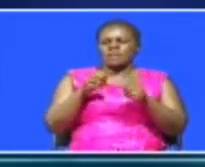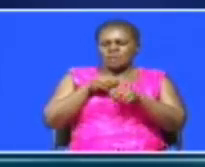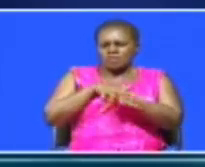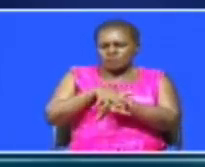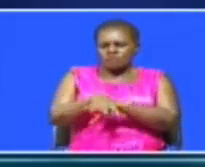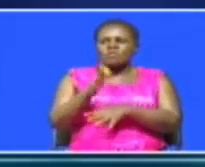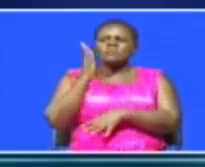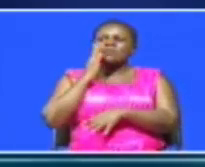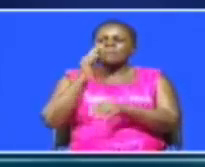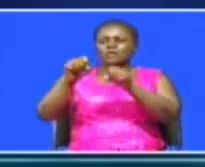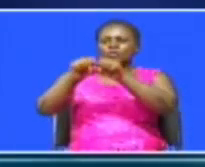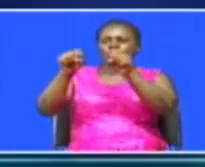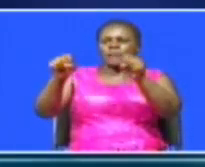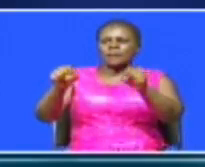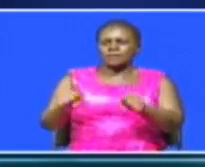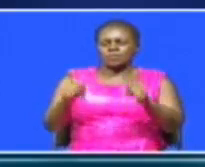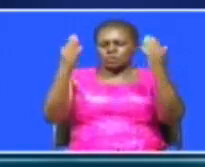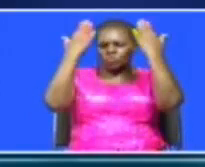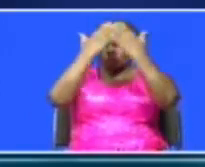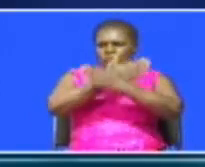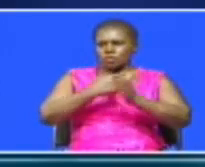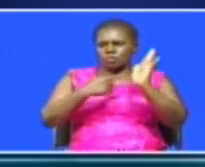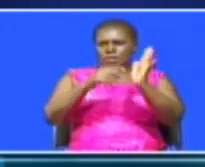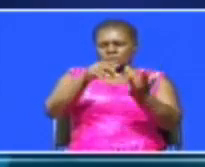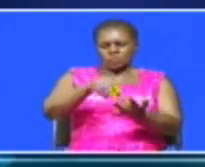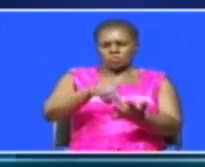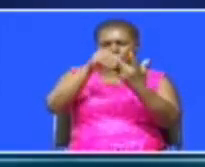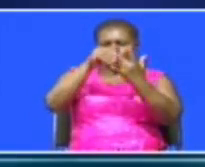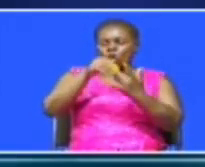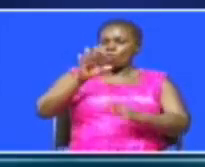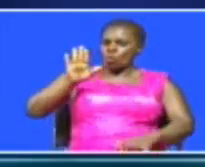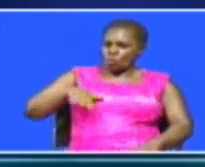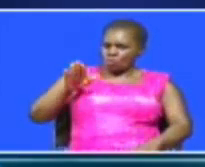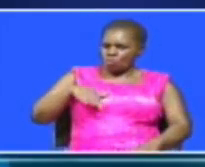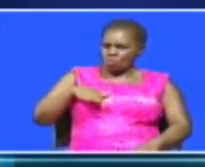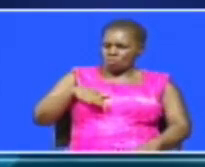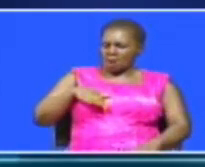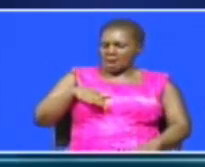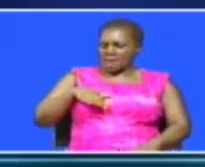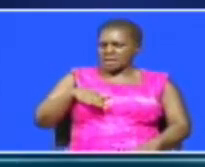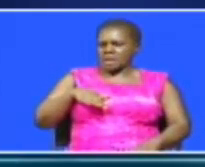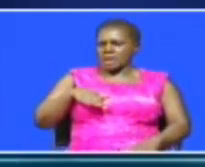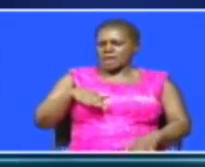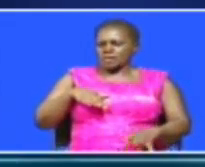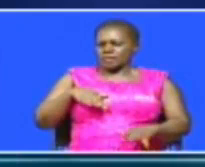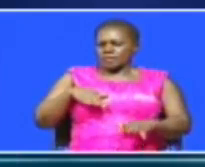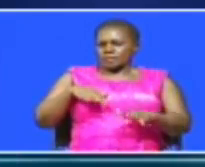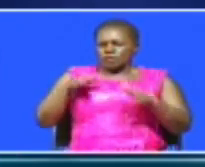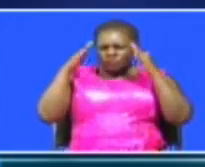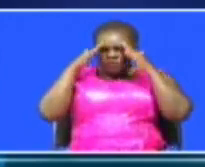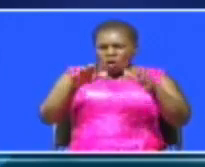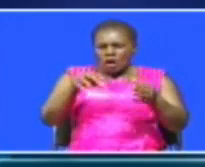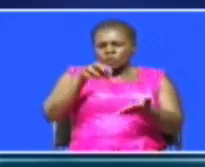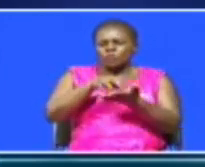of mothers in society. Tonight, we bring you a unique mother who defied her condition and went to a terracing, all